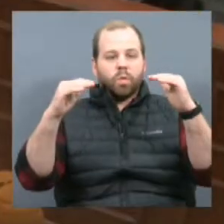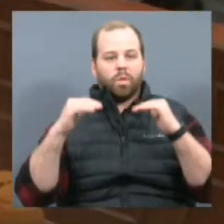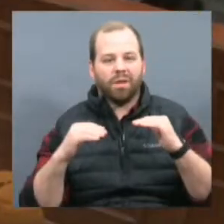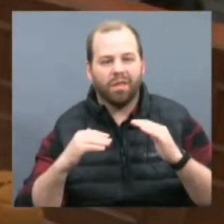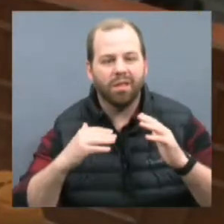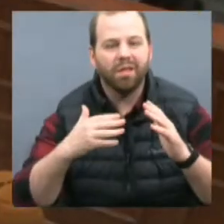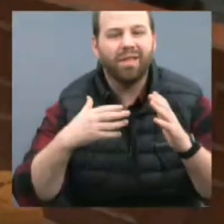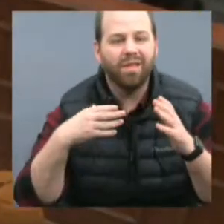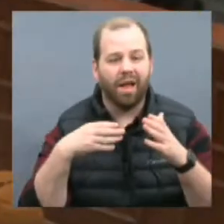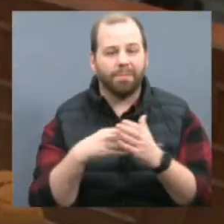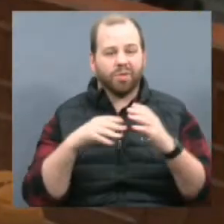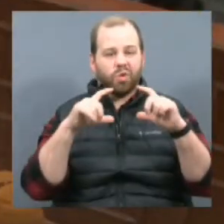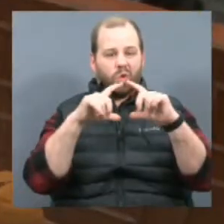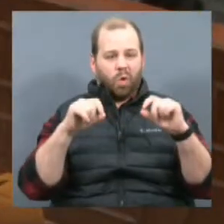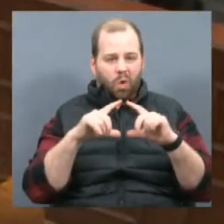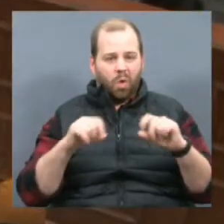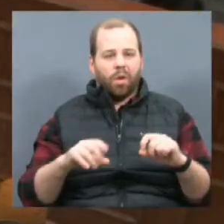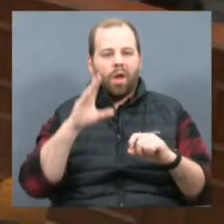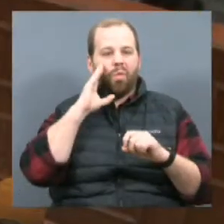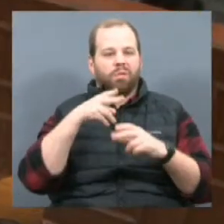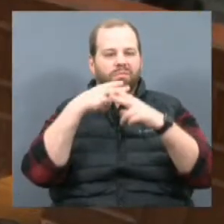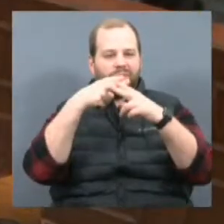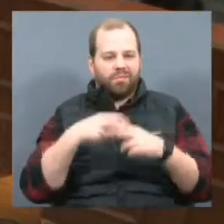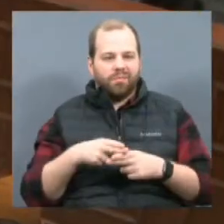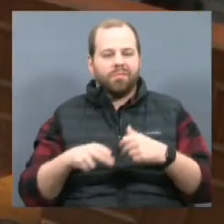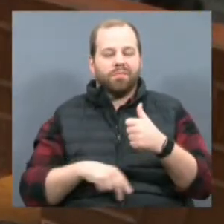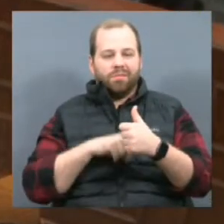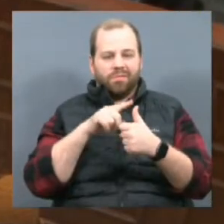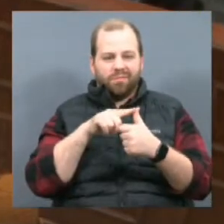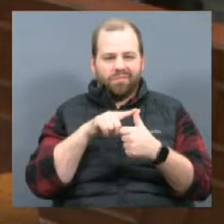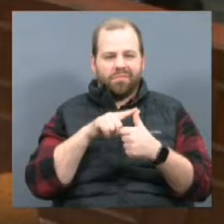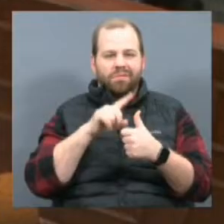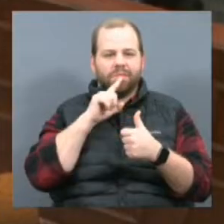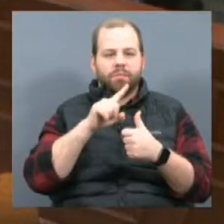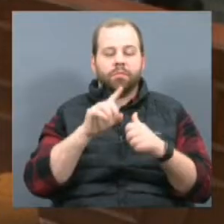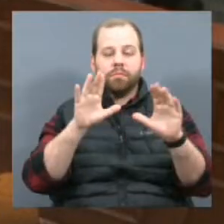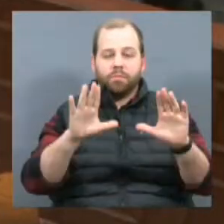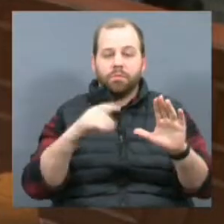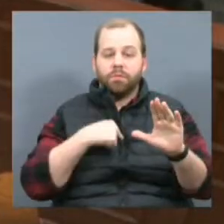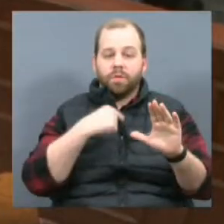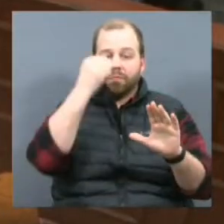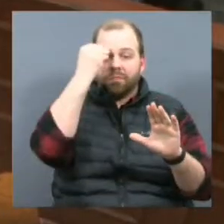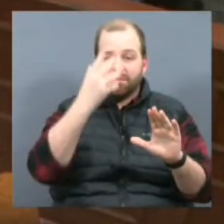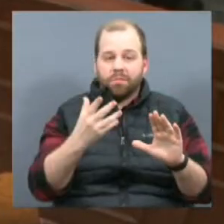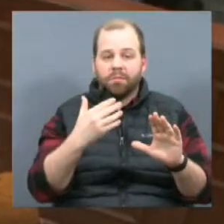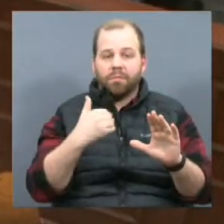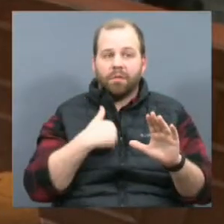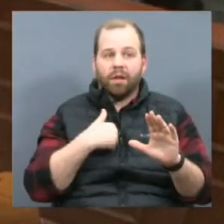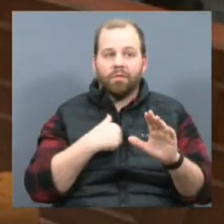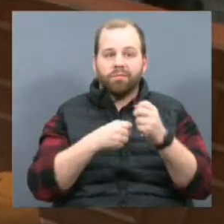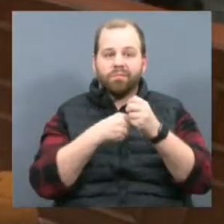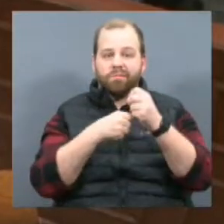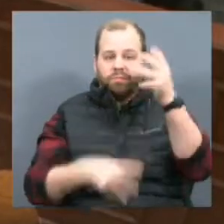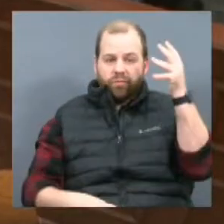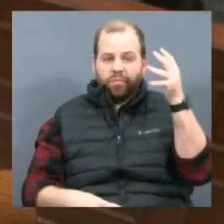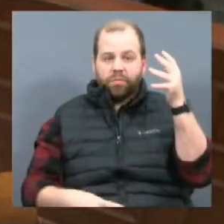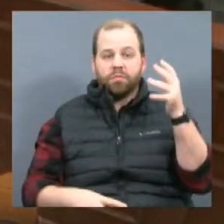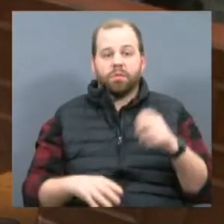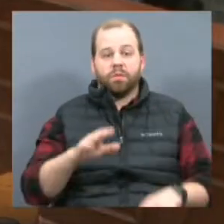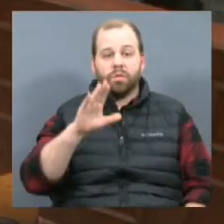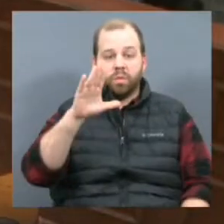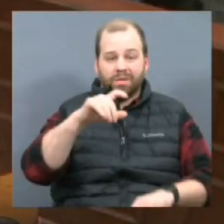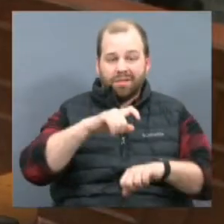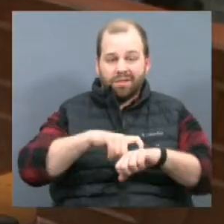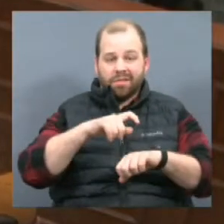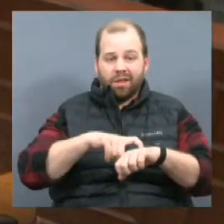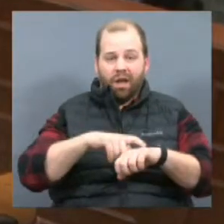to name them out in order here. The first card, and I will just say this, there is a host of cards. So if you want to yield your time,